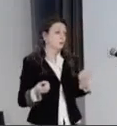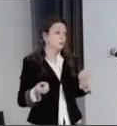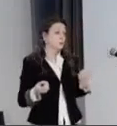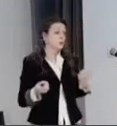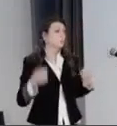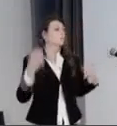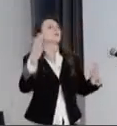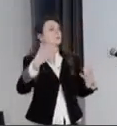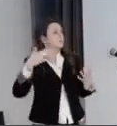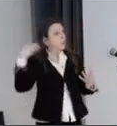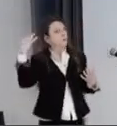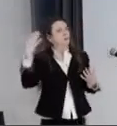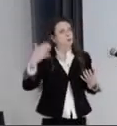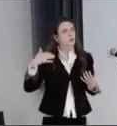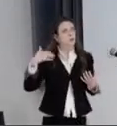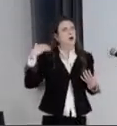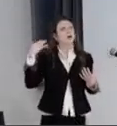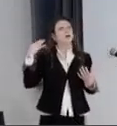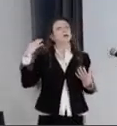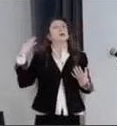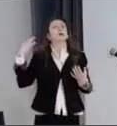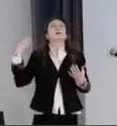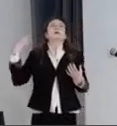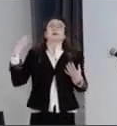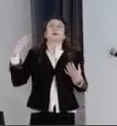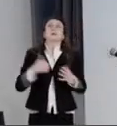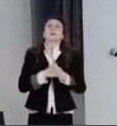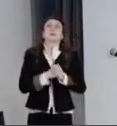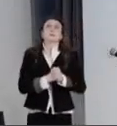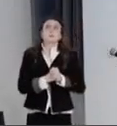align. So part of the reason why